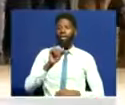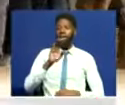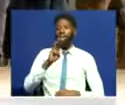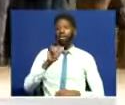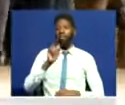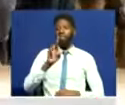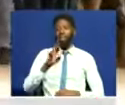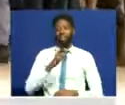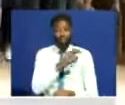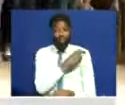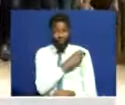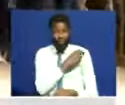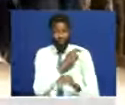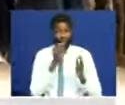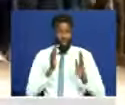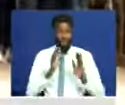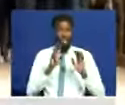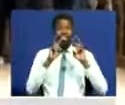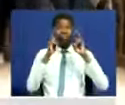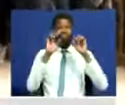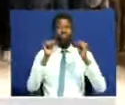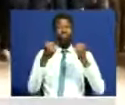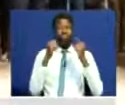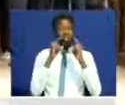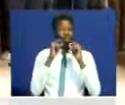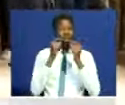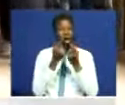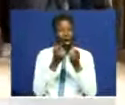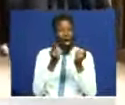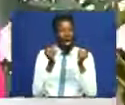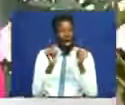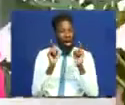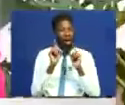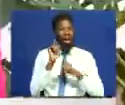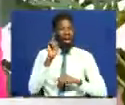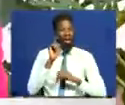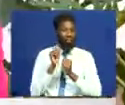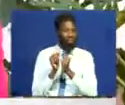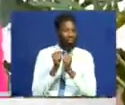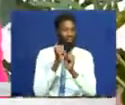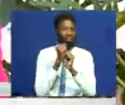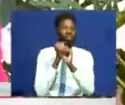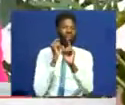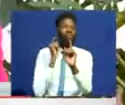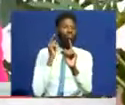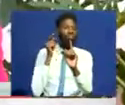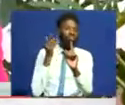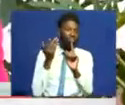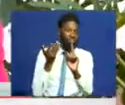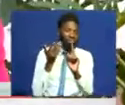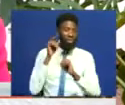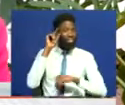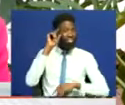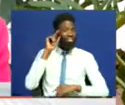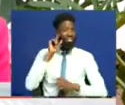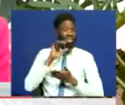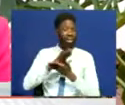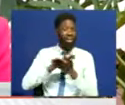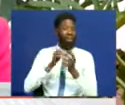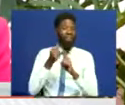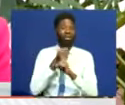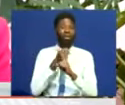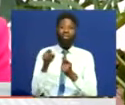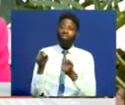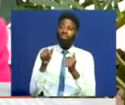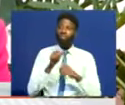for a collective responsibility to eliminate gender-based violence. It's not an individual responsibility. It's a responsibility